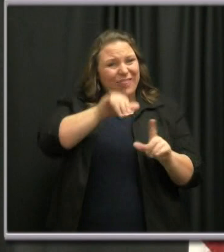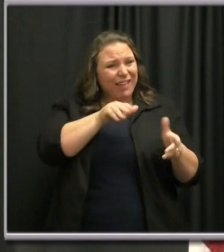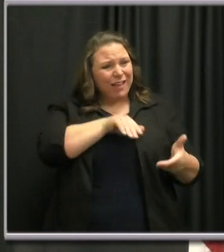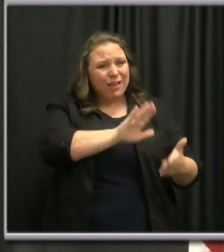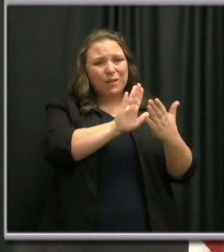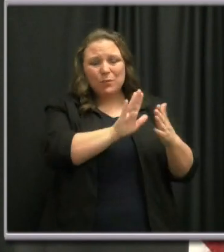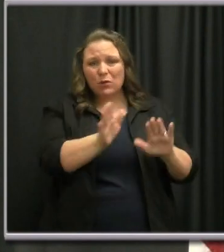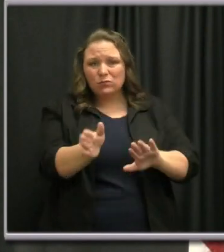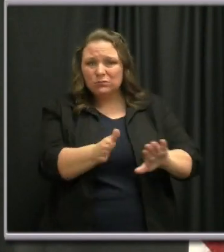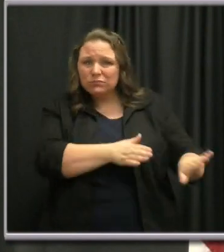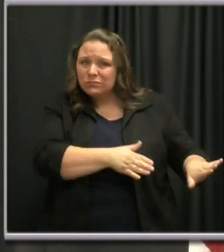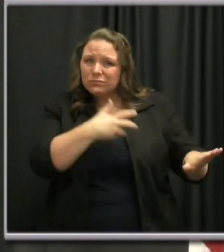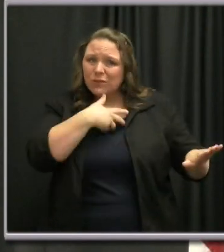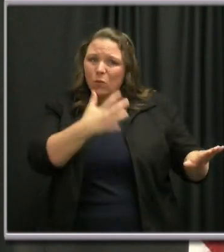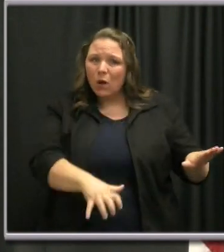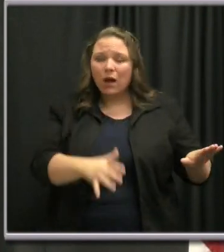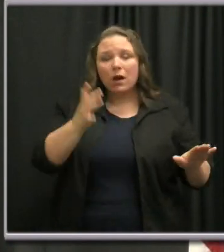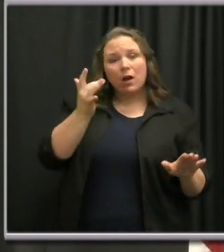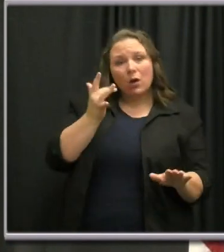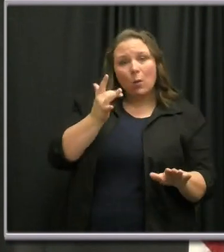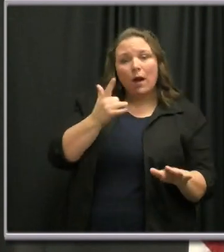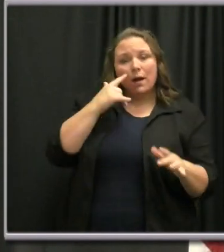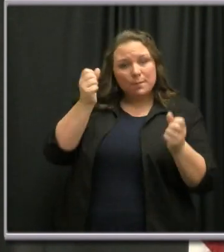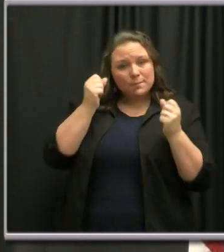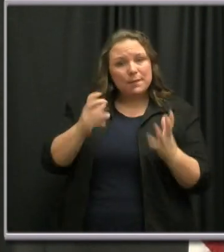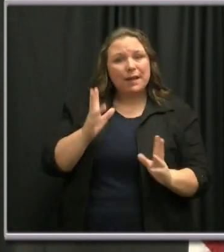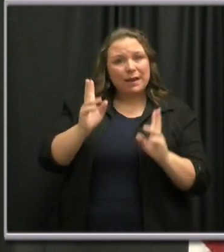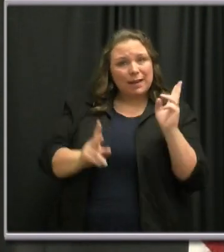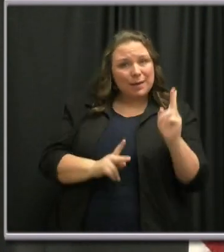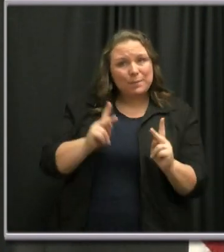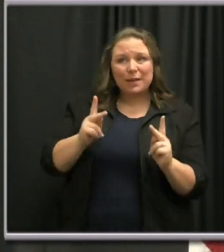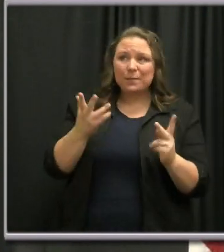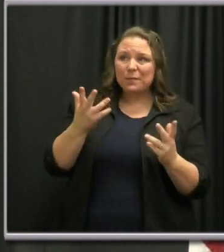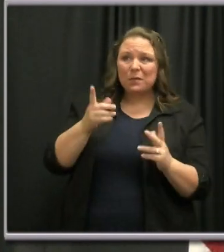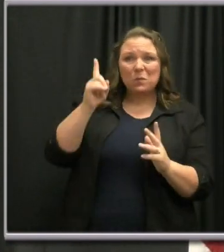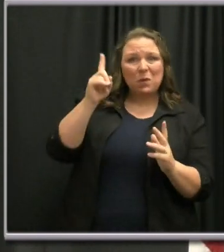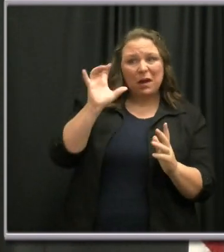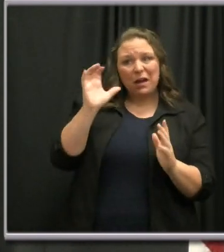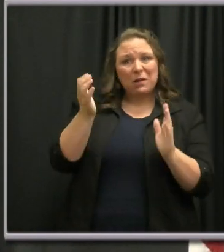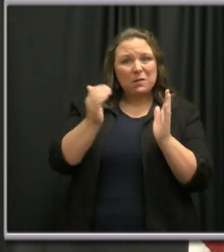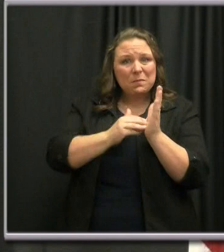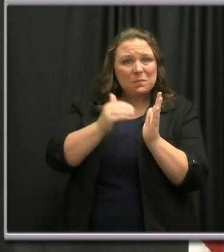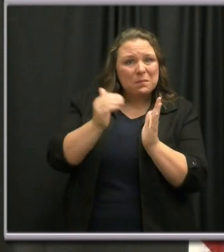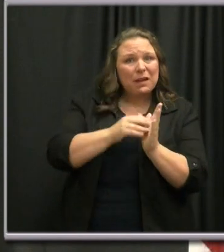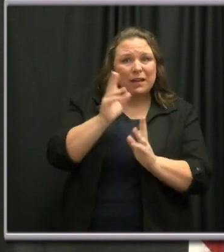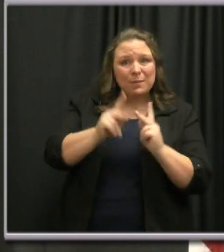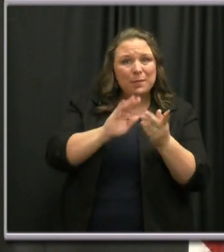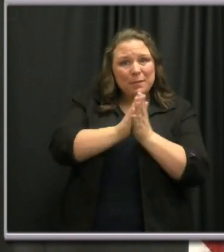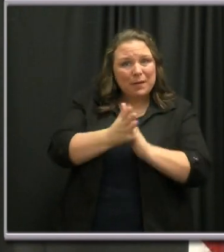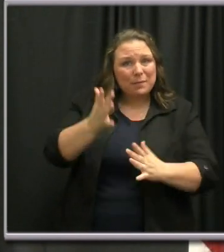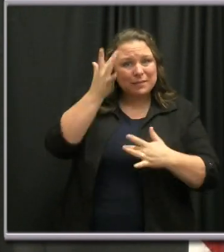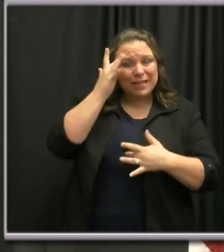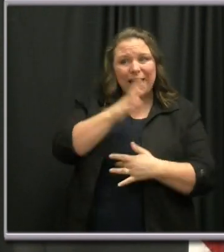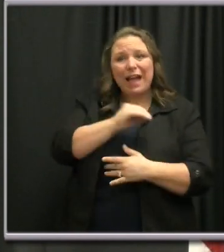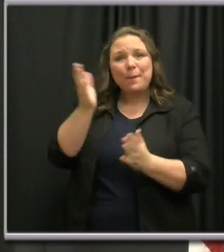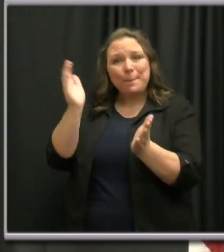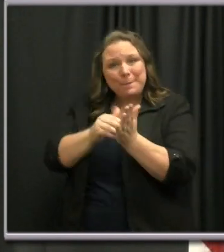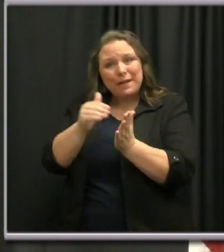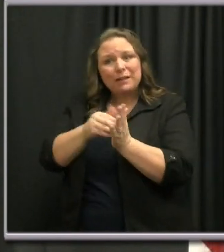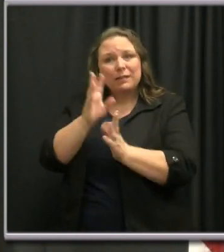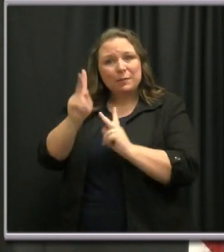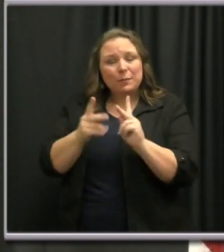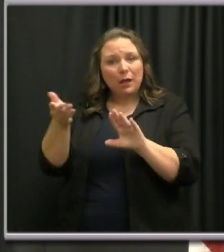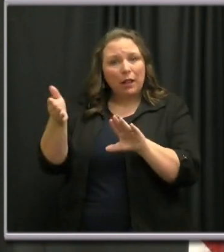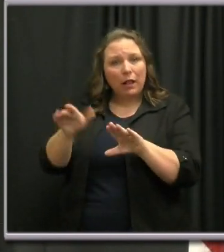COVID-19 because it would mean that as many as 100 million people could be infected and millions of people could die.